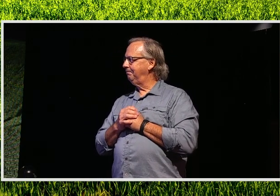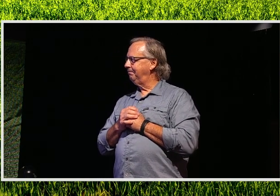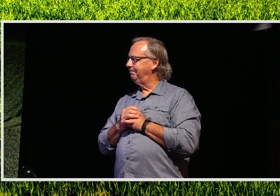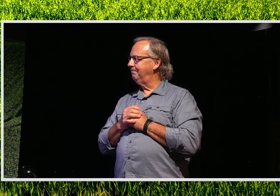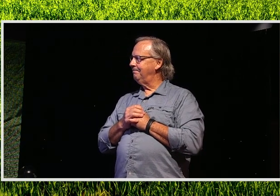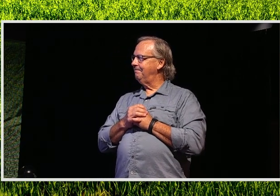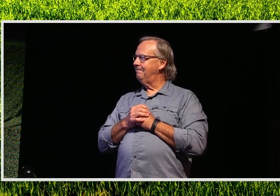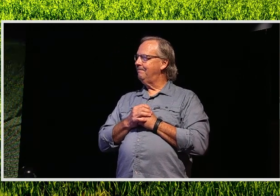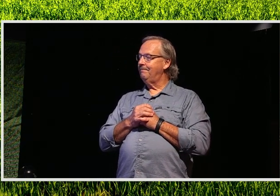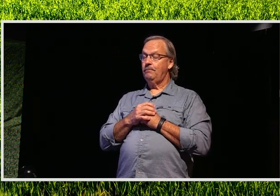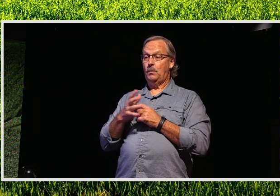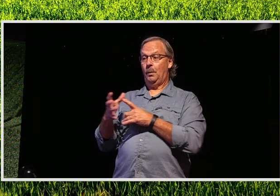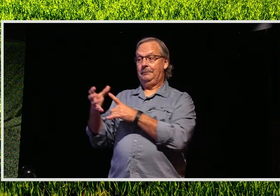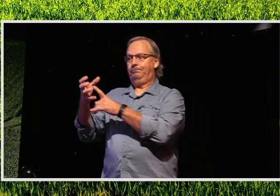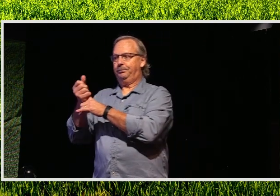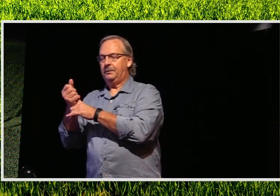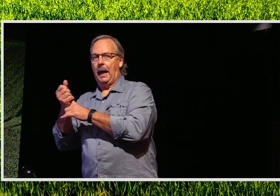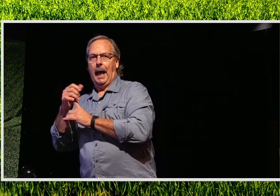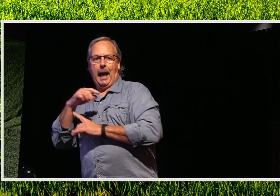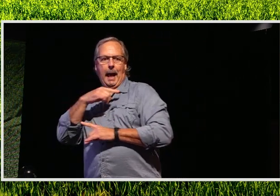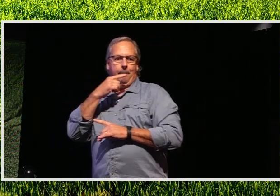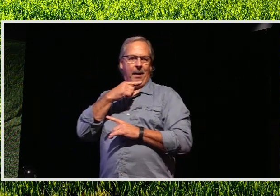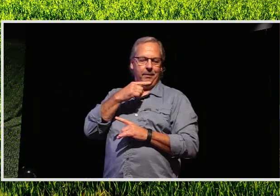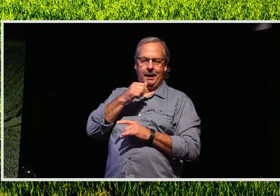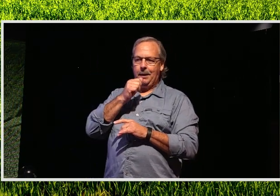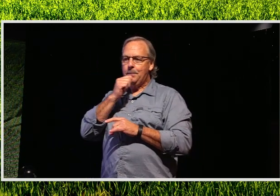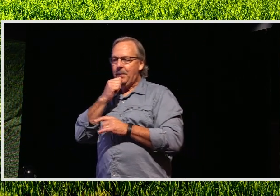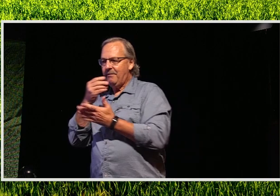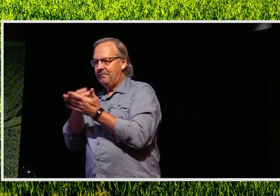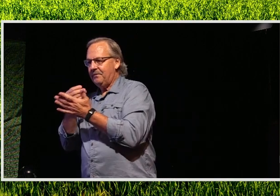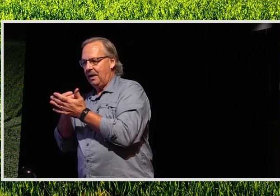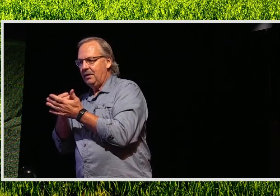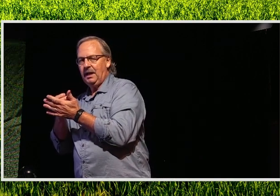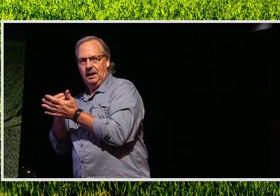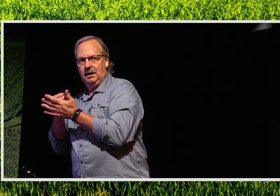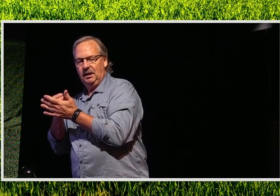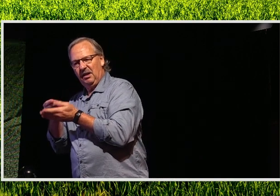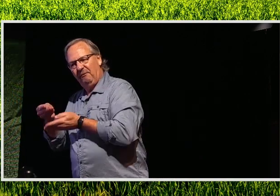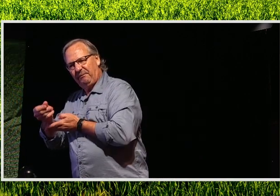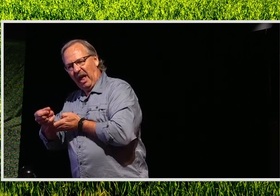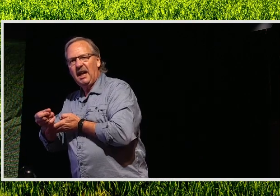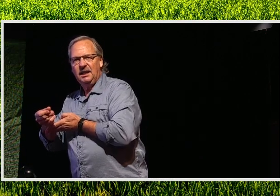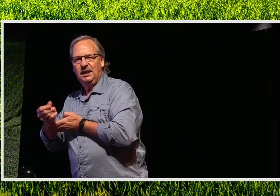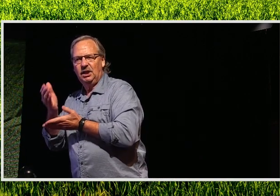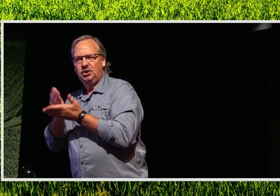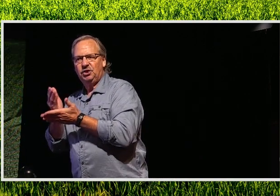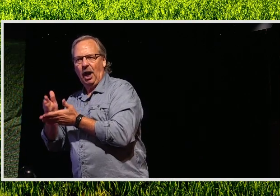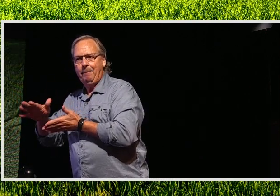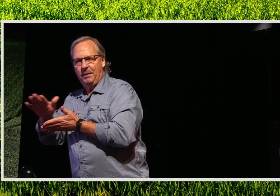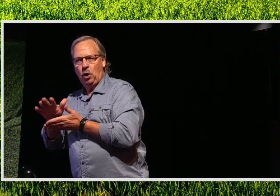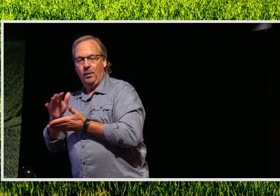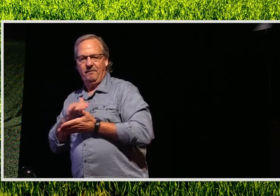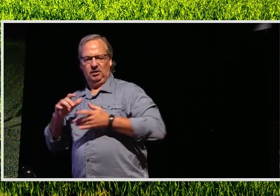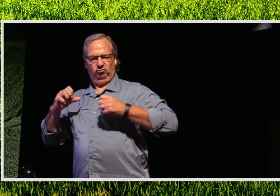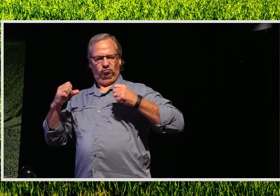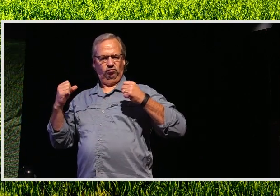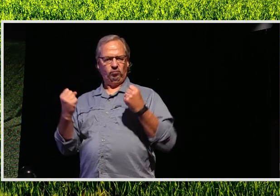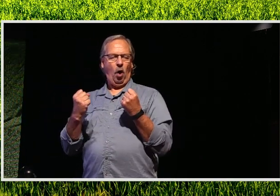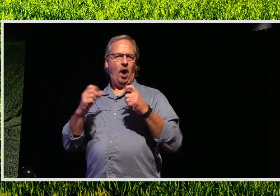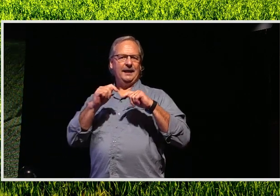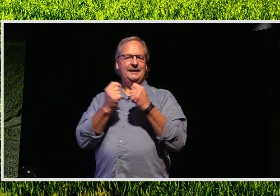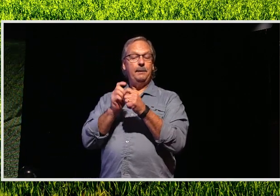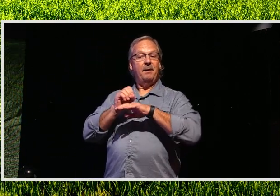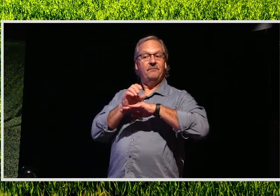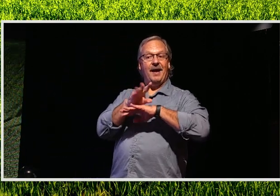We've harnessed both public and private funding to grow to ChopLocal to this point, and we're proud to have a strong team of advisors and